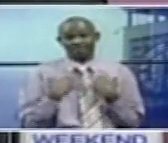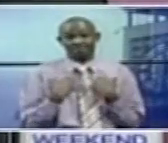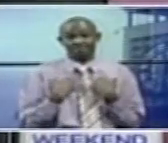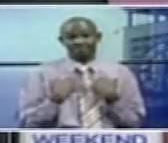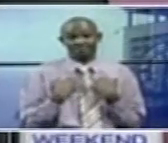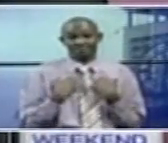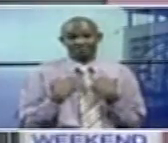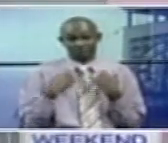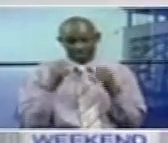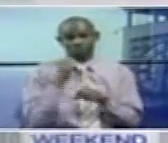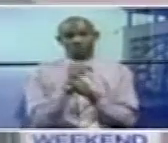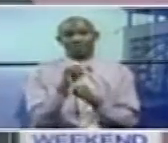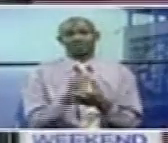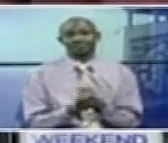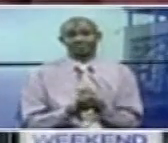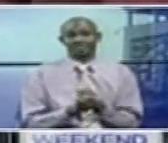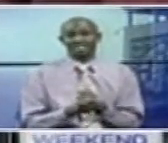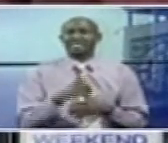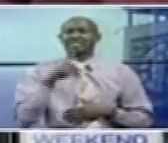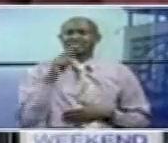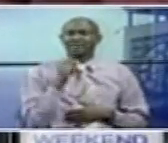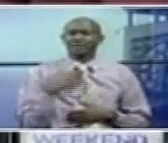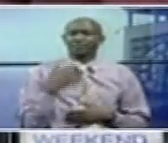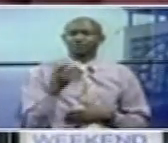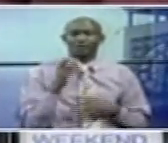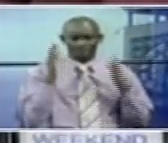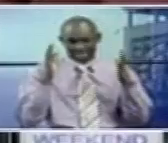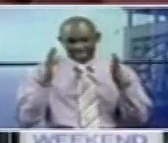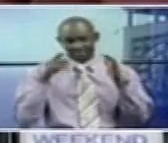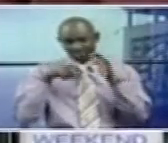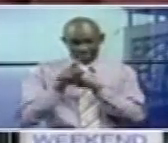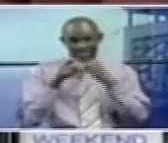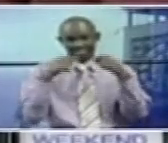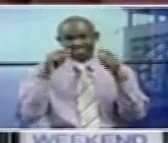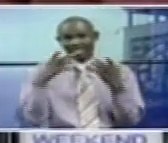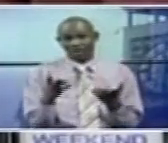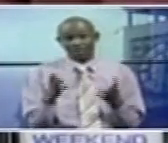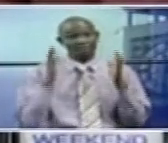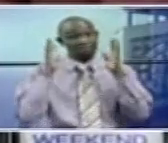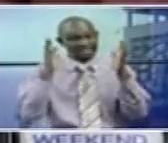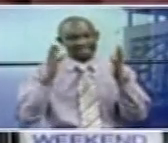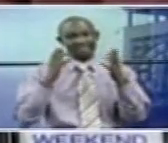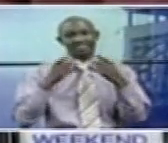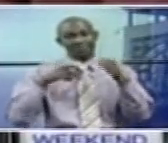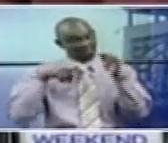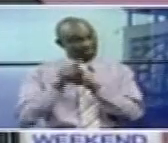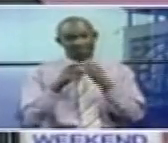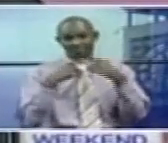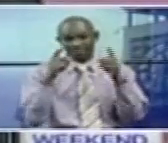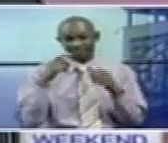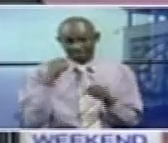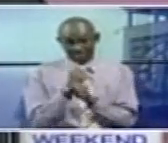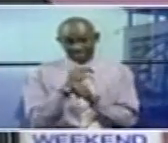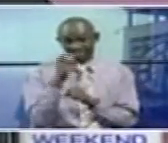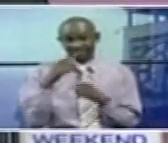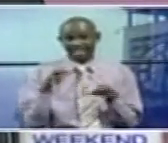that's what we're trying to do. Great. Tell me about your big break. Well, the biggest break, the one that has